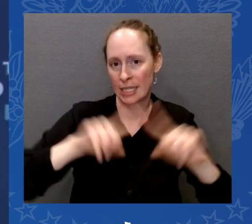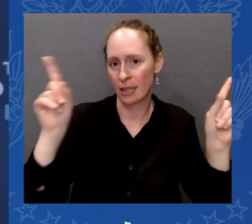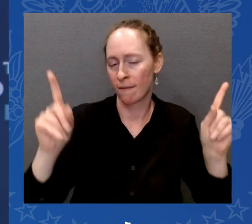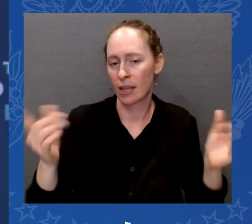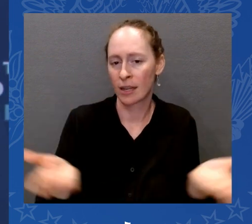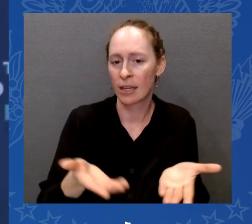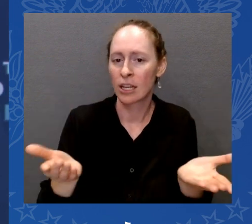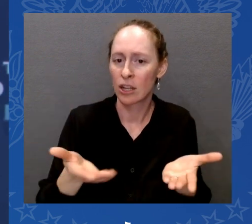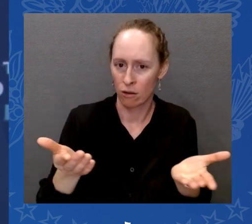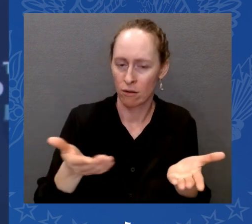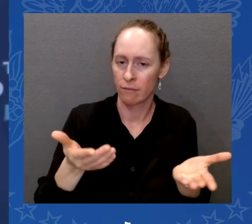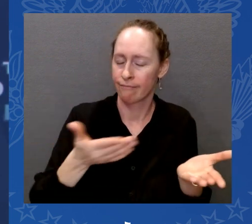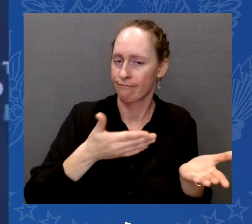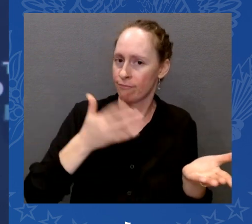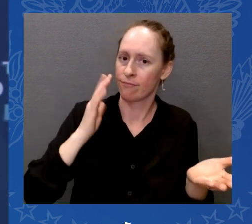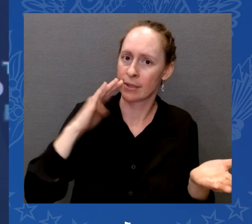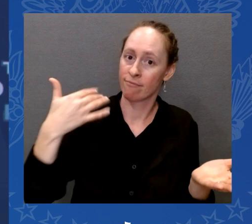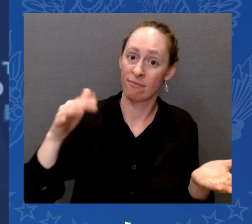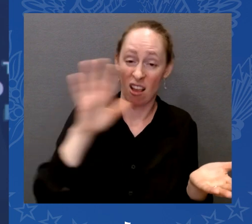the guy who's changing the game,